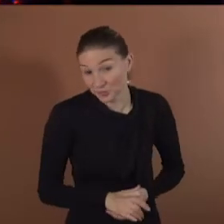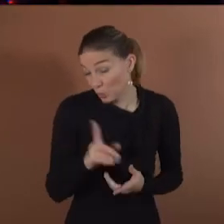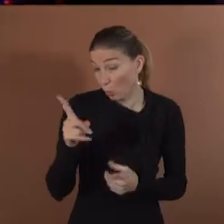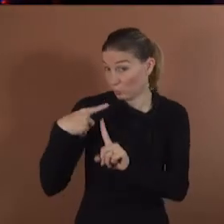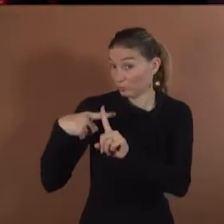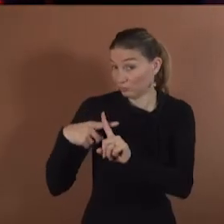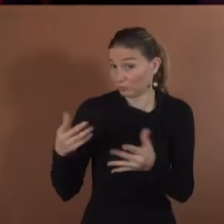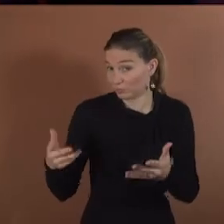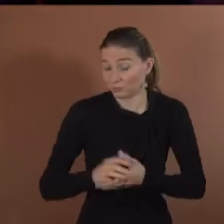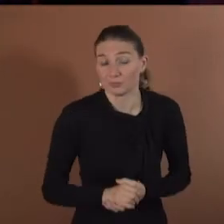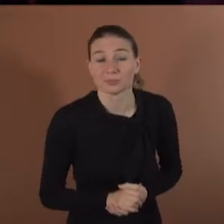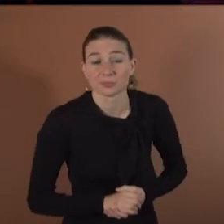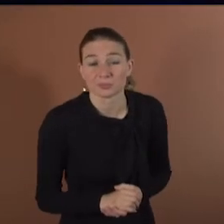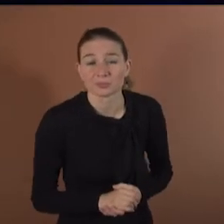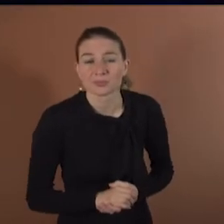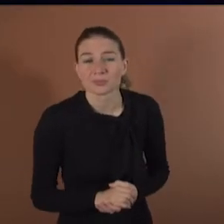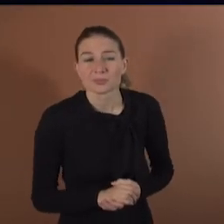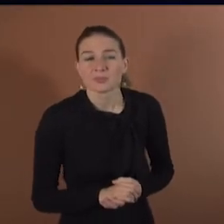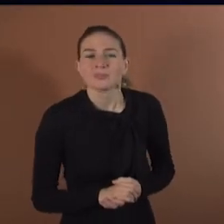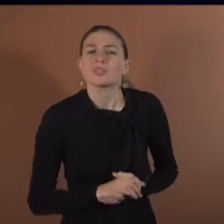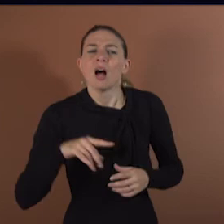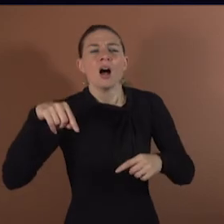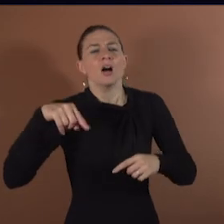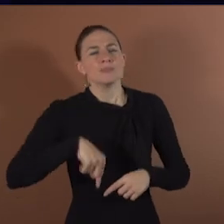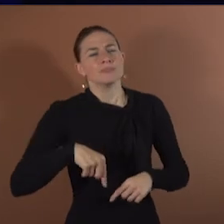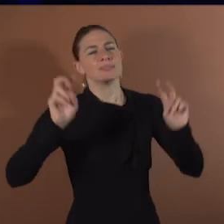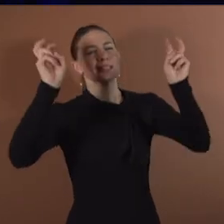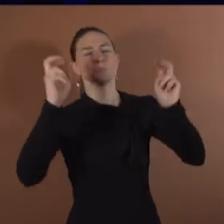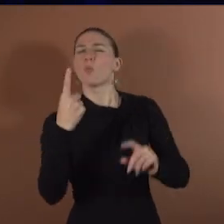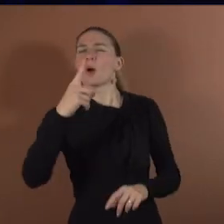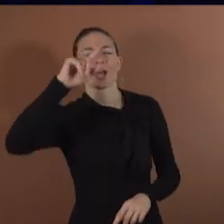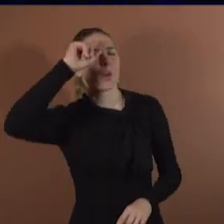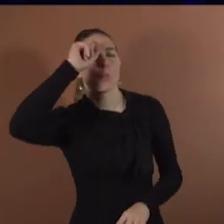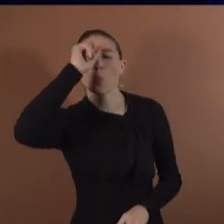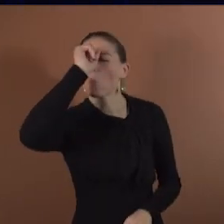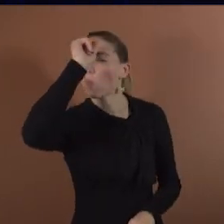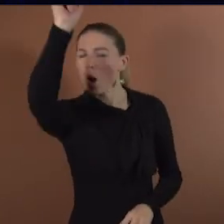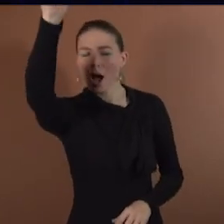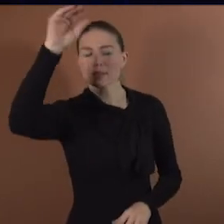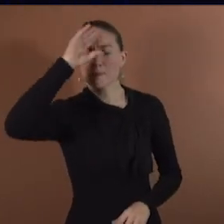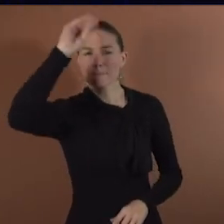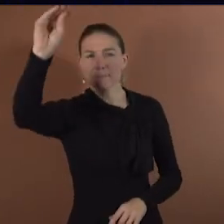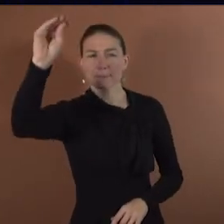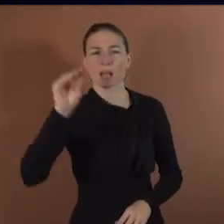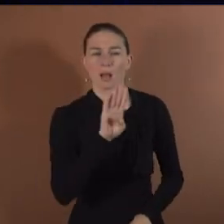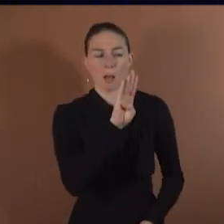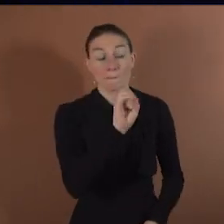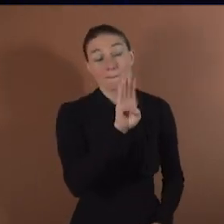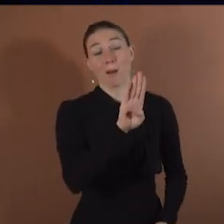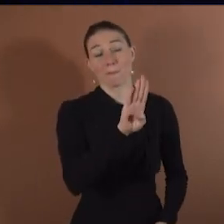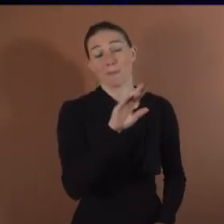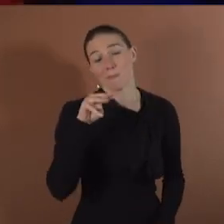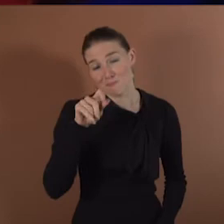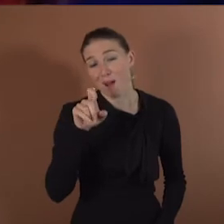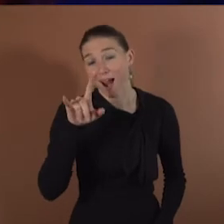And possibly the wisest words ever spoken on this subject were spoken by one of the wisest men who ever lived, a man named Bob Marley.